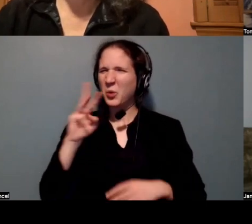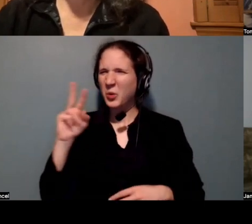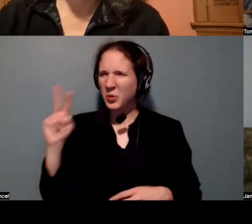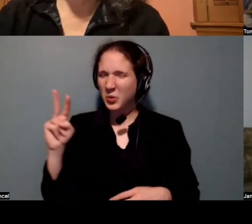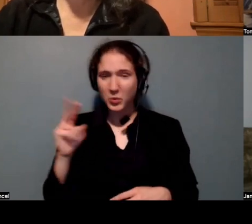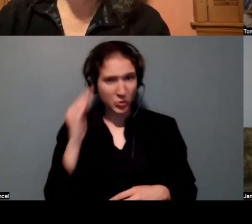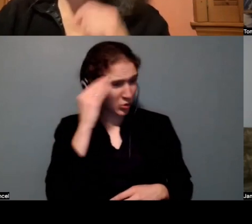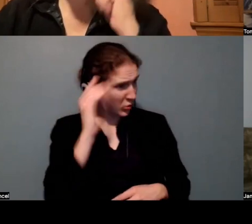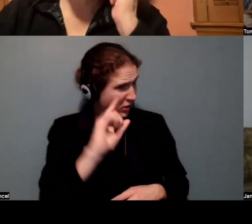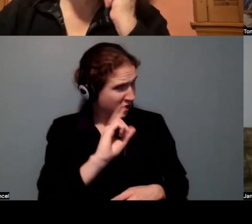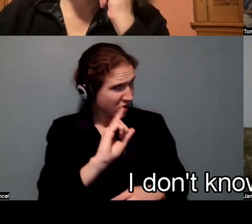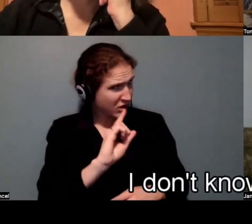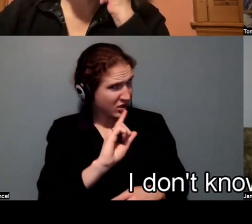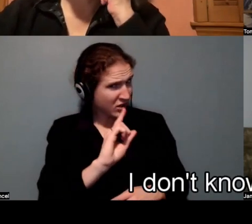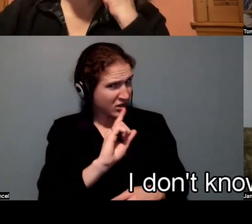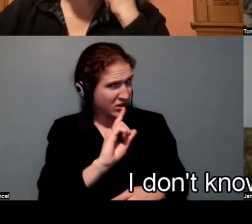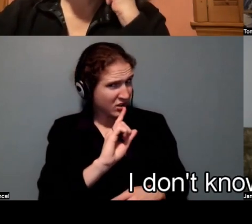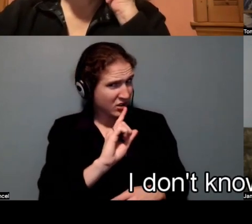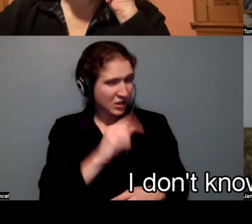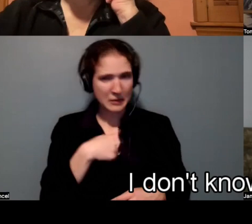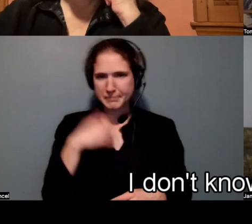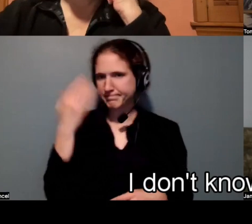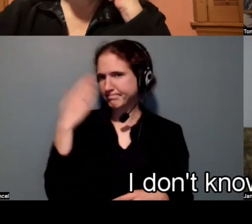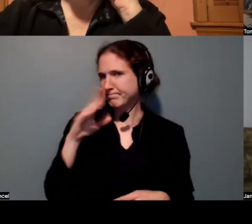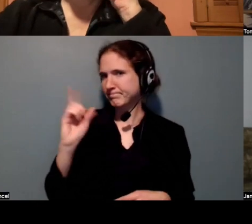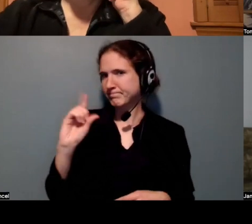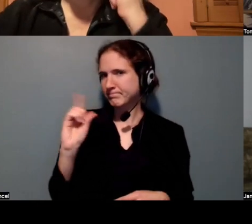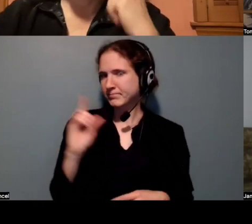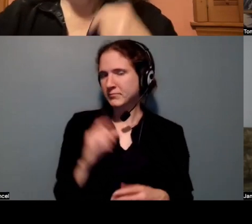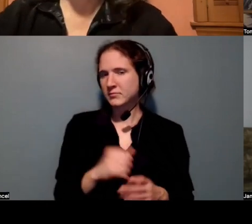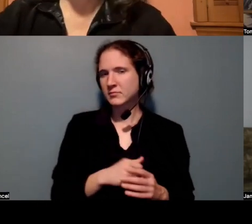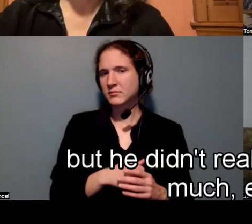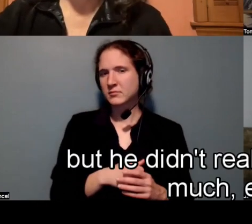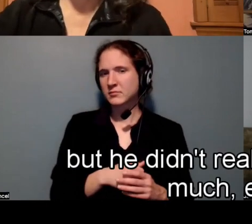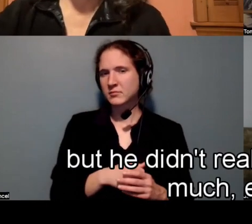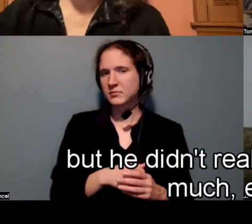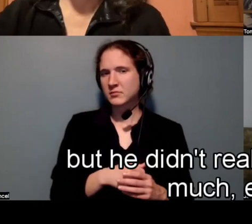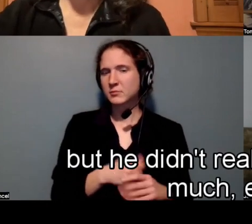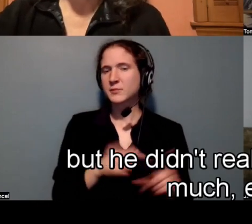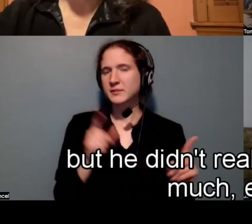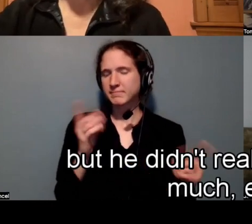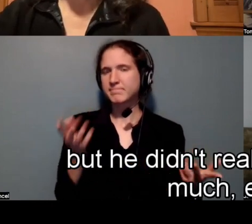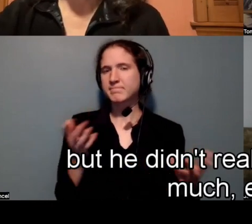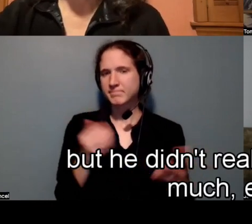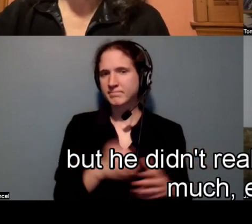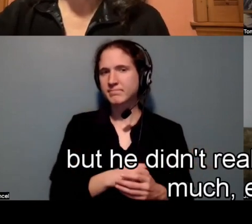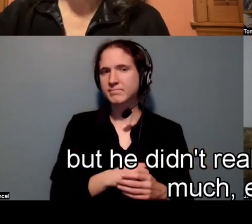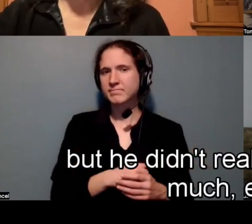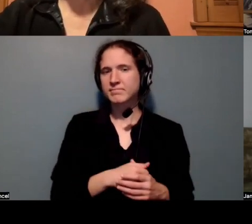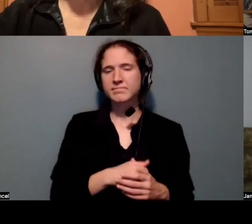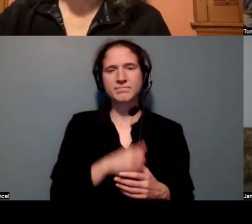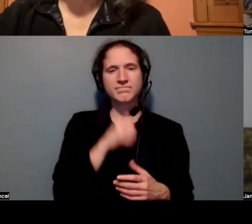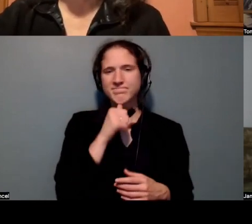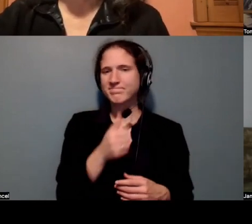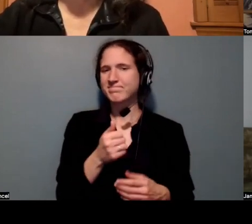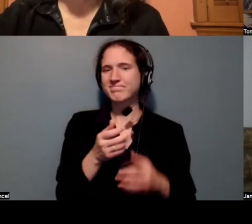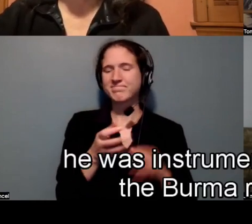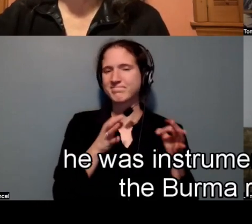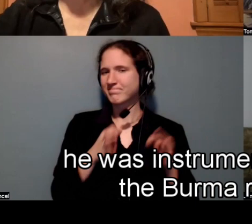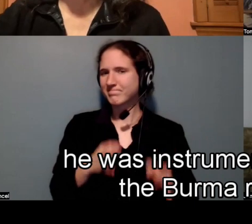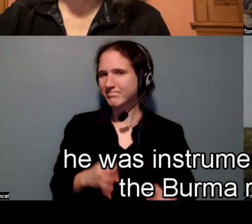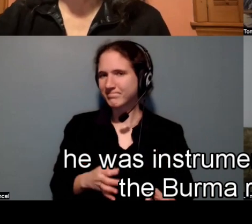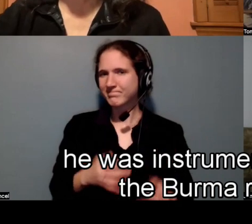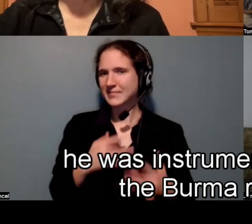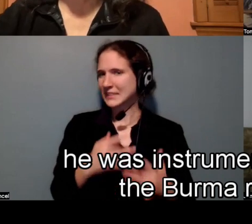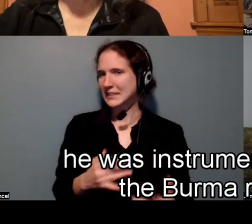stationed? I don't know exactly, but he didn't really talk about it much, except he